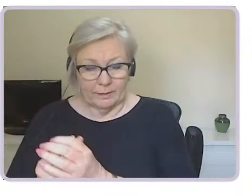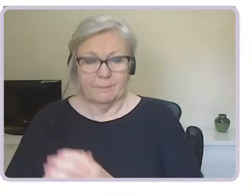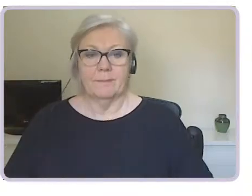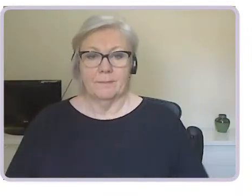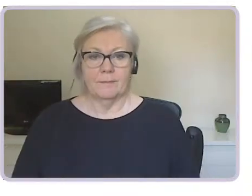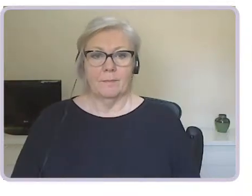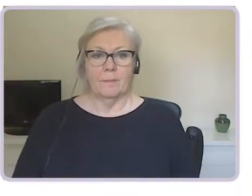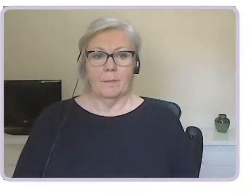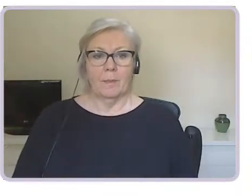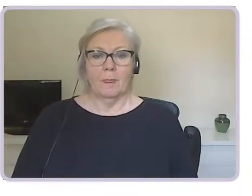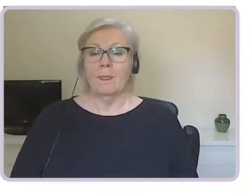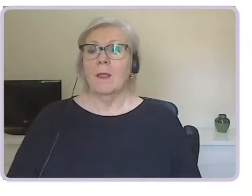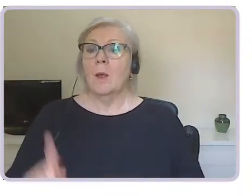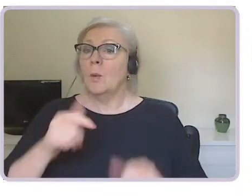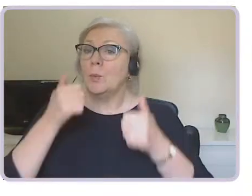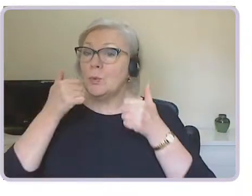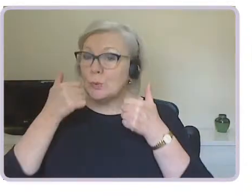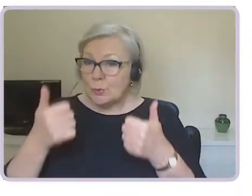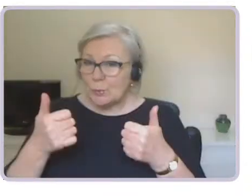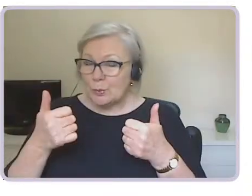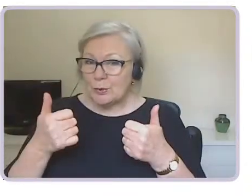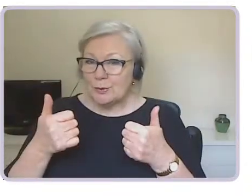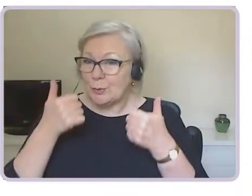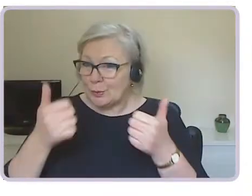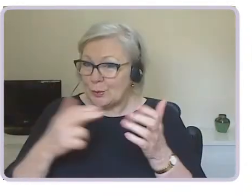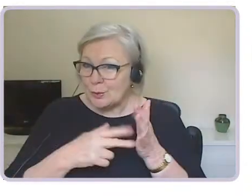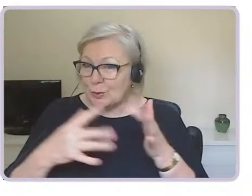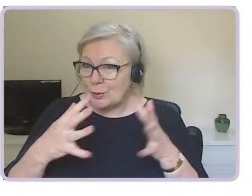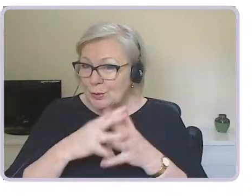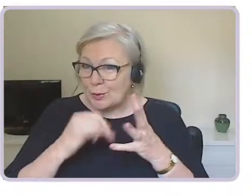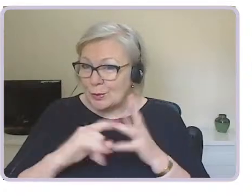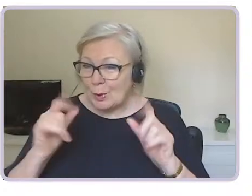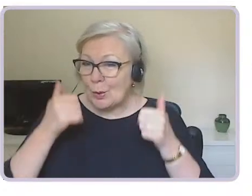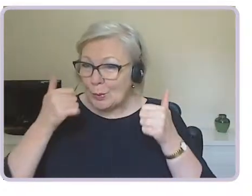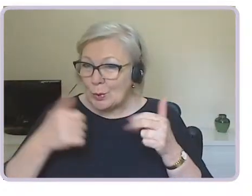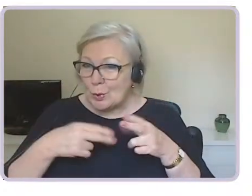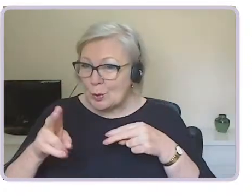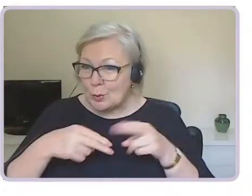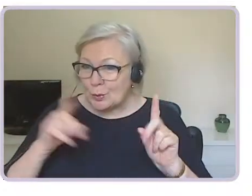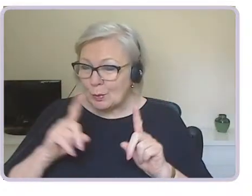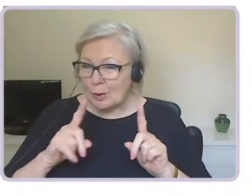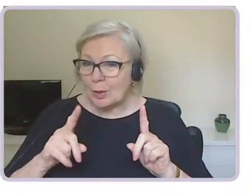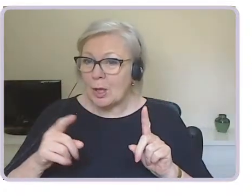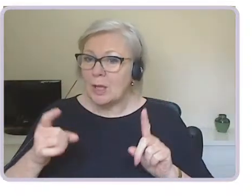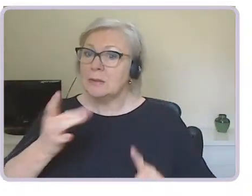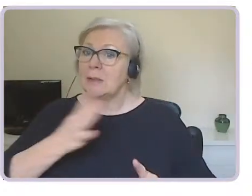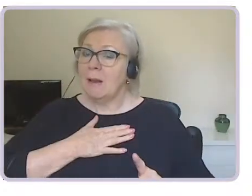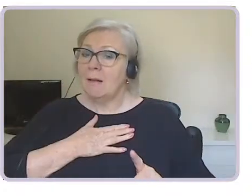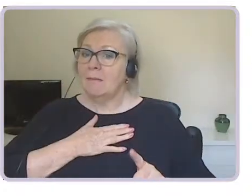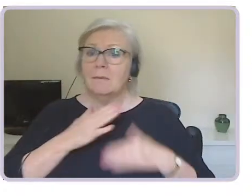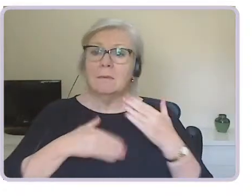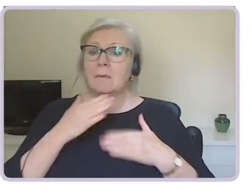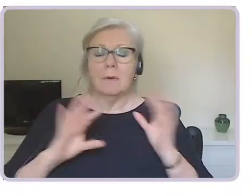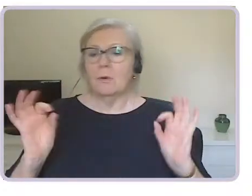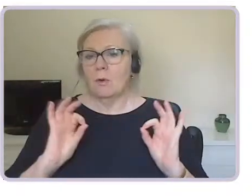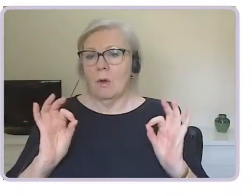The good news is, really good news, is we're not doing this alone. So we've put together